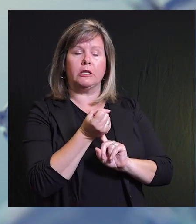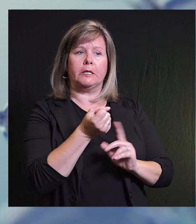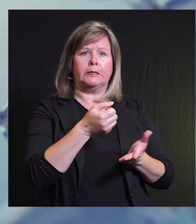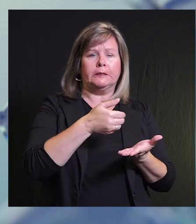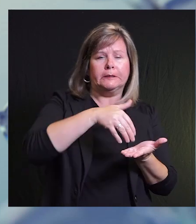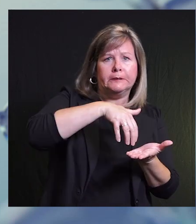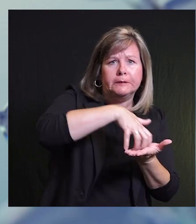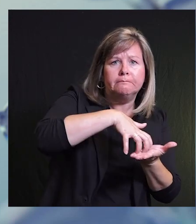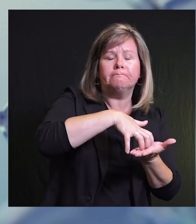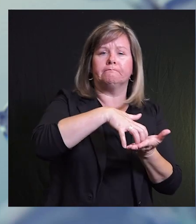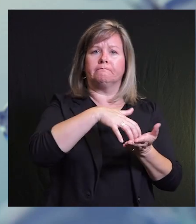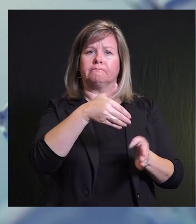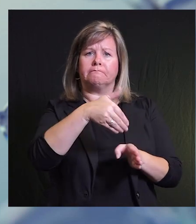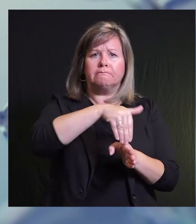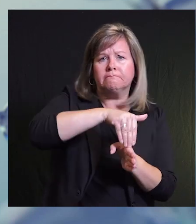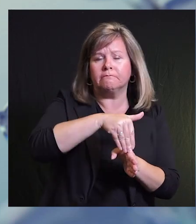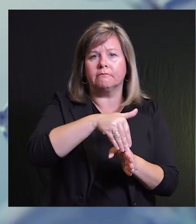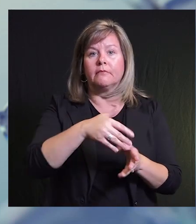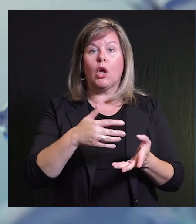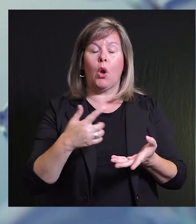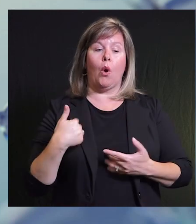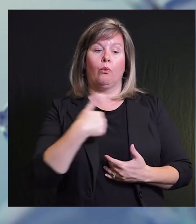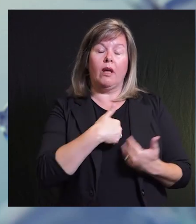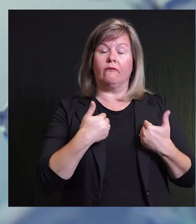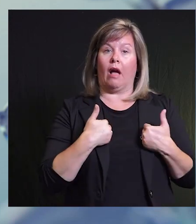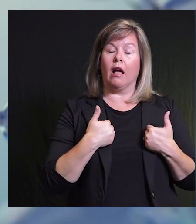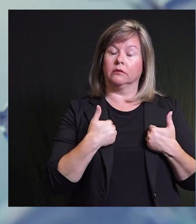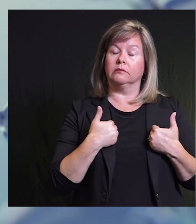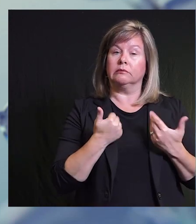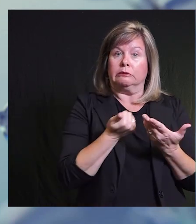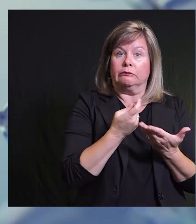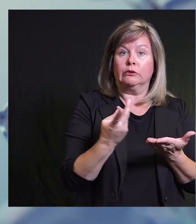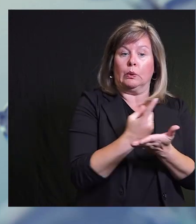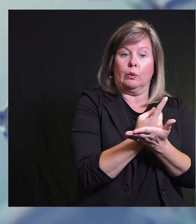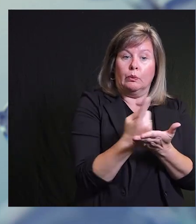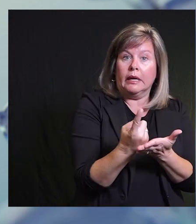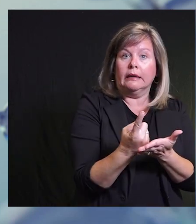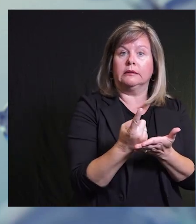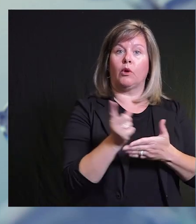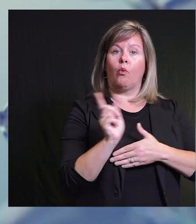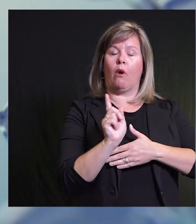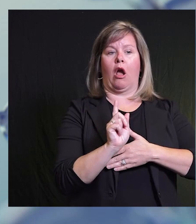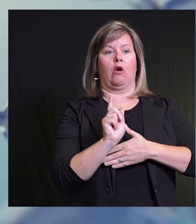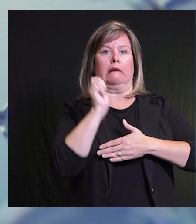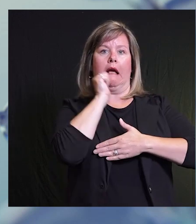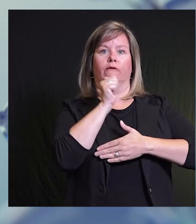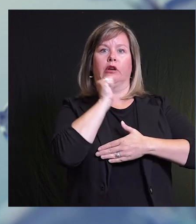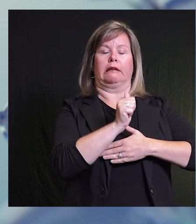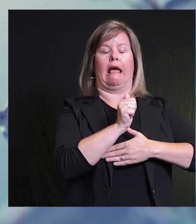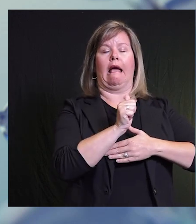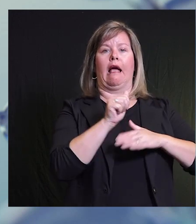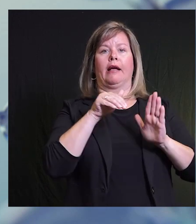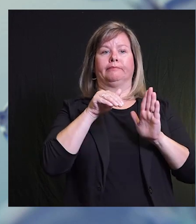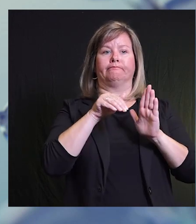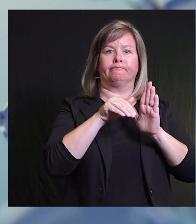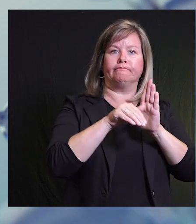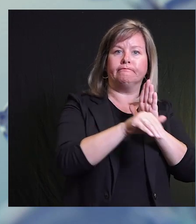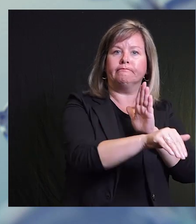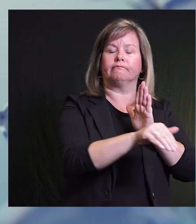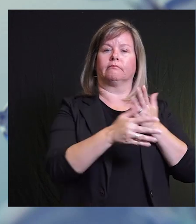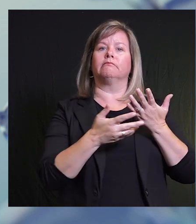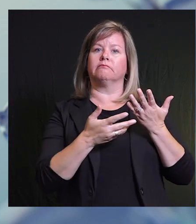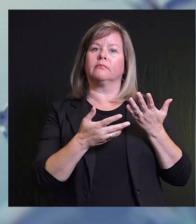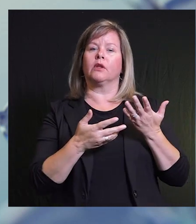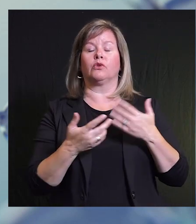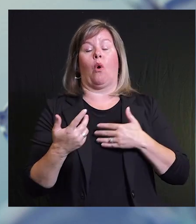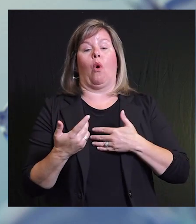vulnerable. When I last spoke to you, I mentioned that we had seen a couple of weeks where our day-over-day new case numbers were